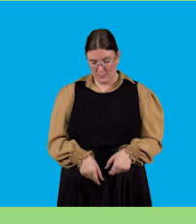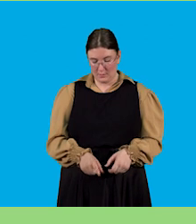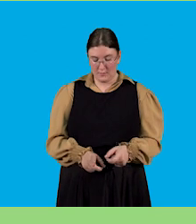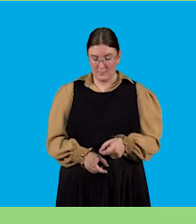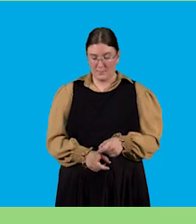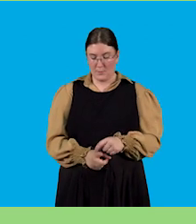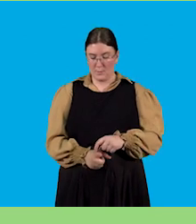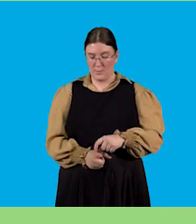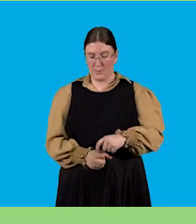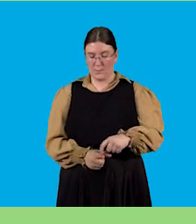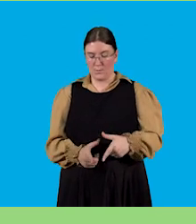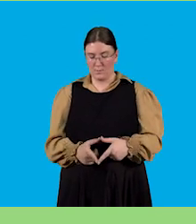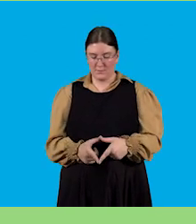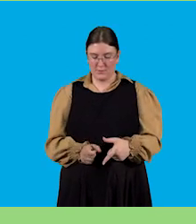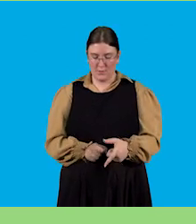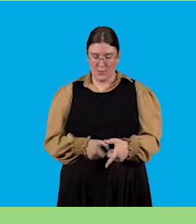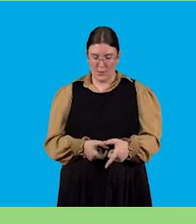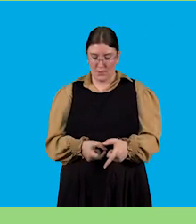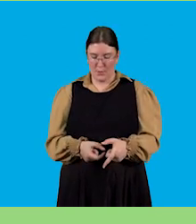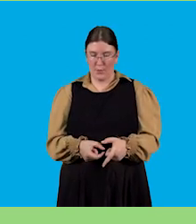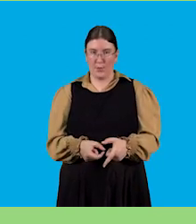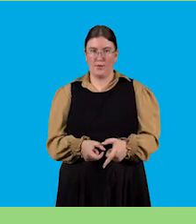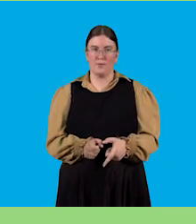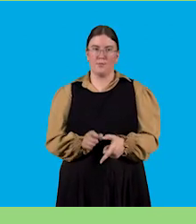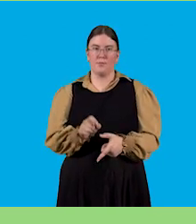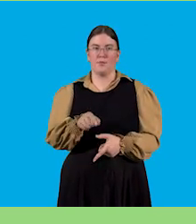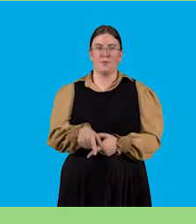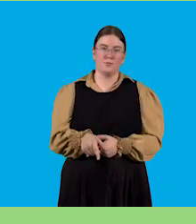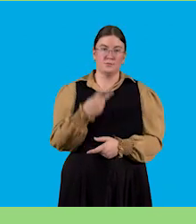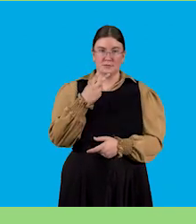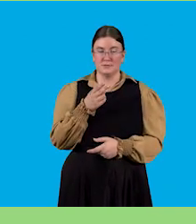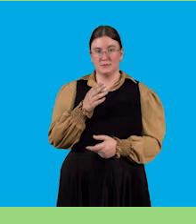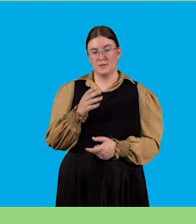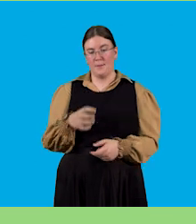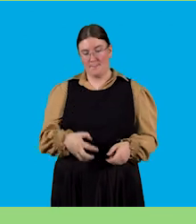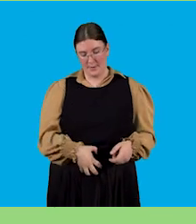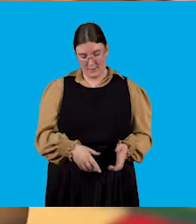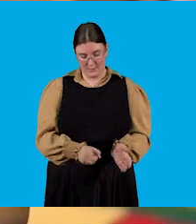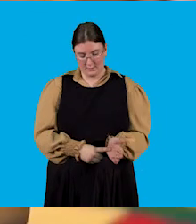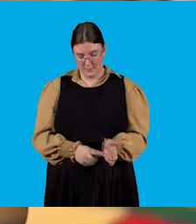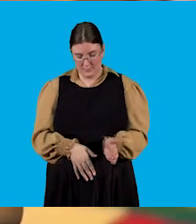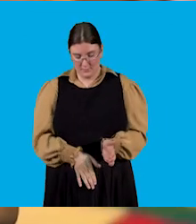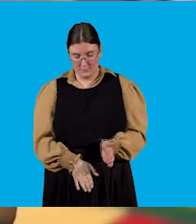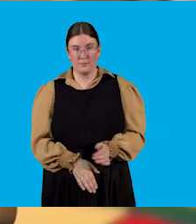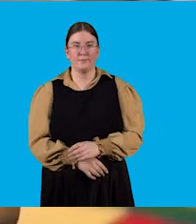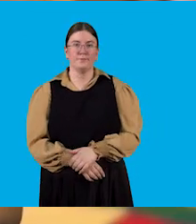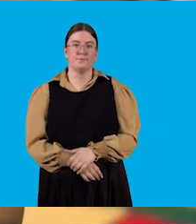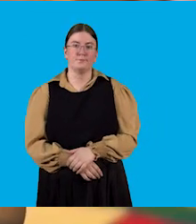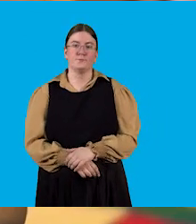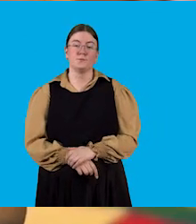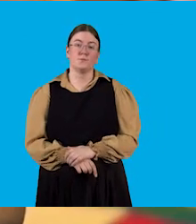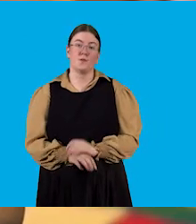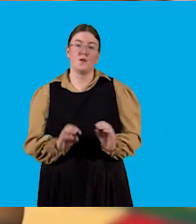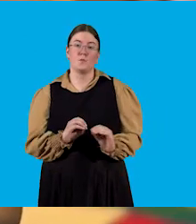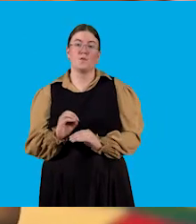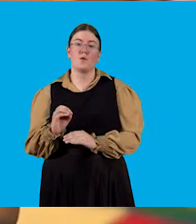of the body. There you have the urethra just below the bladder. Moving on, we